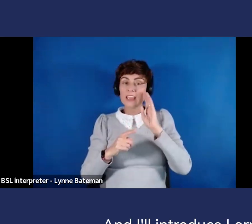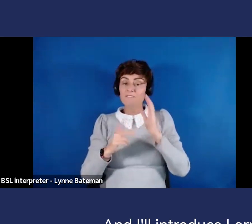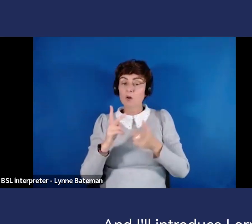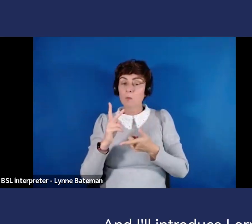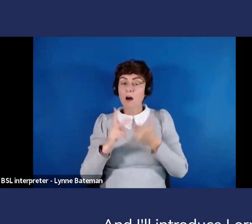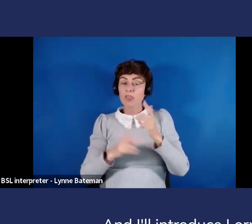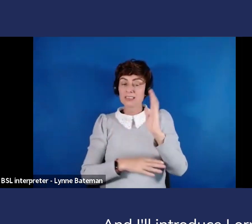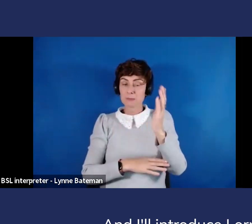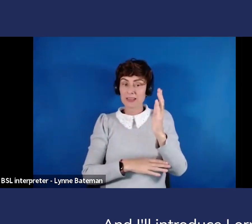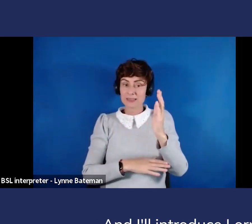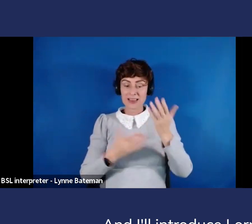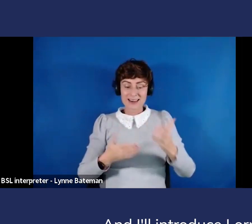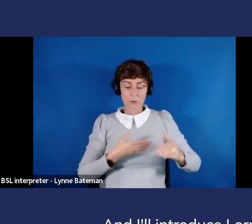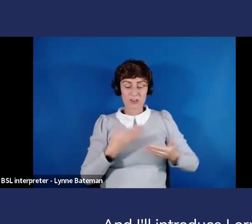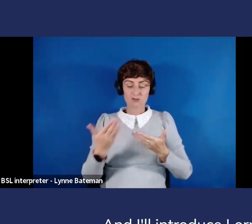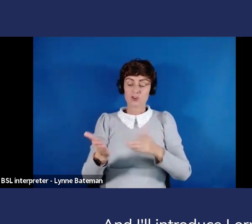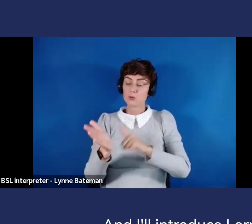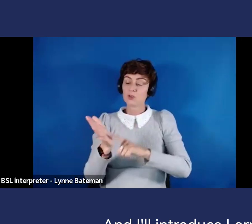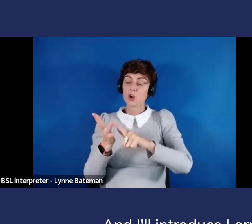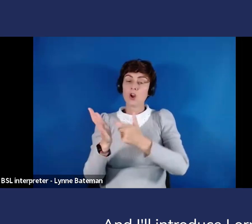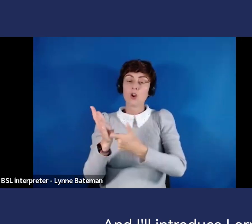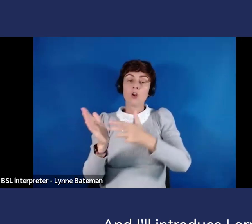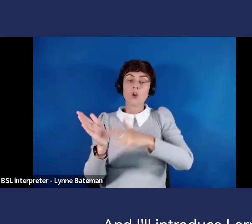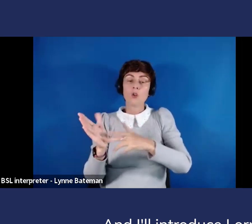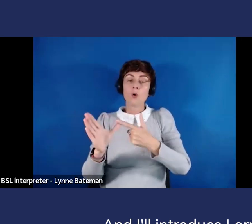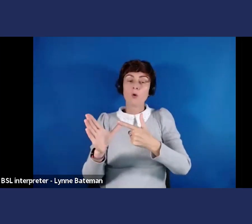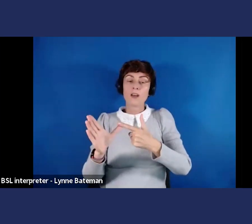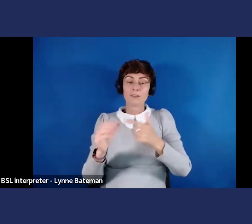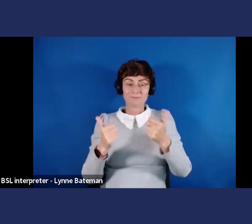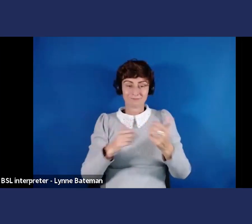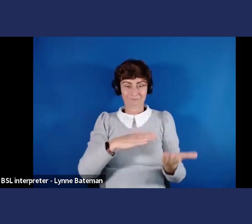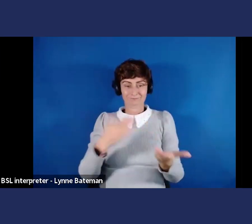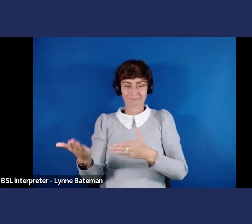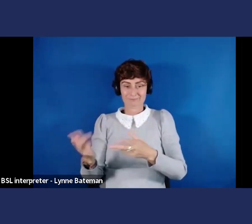introduce Lorna next to introduce to the audience.